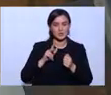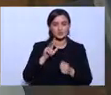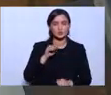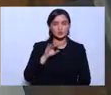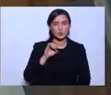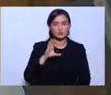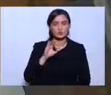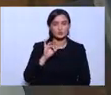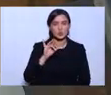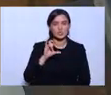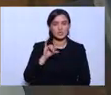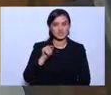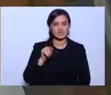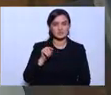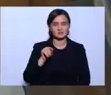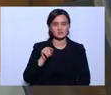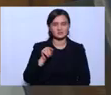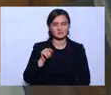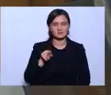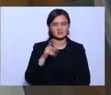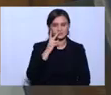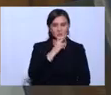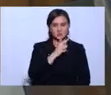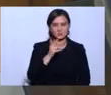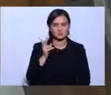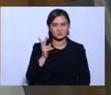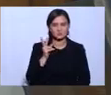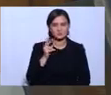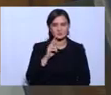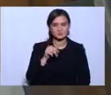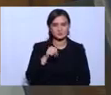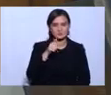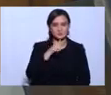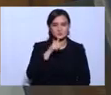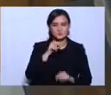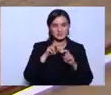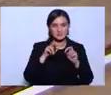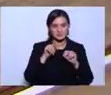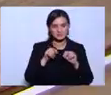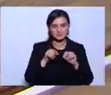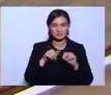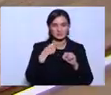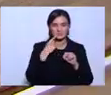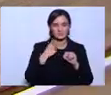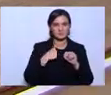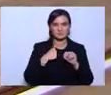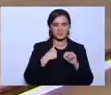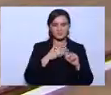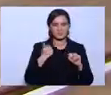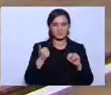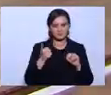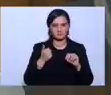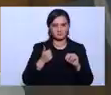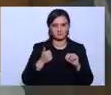settle down. He looks at it, he tastes it for a short while, and he says, "No, I'm not going to have it. I'm back on the